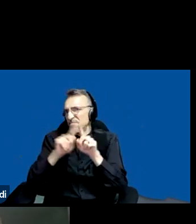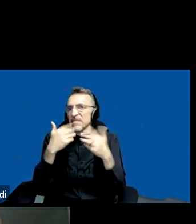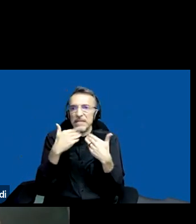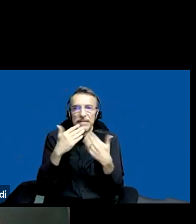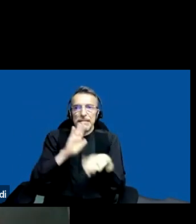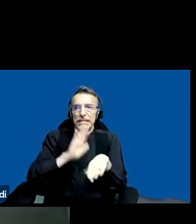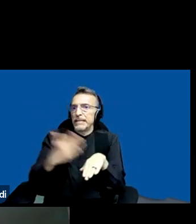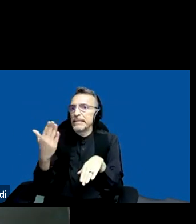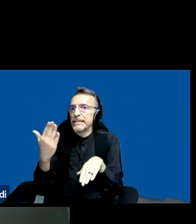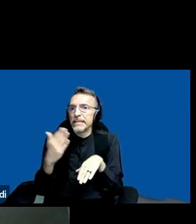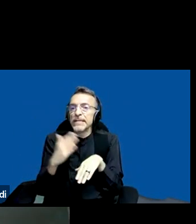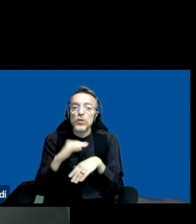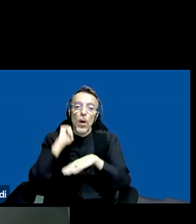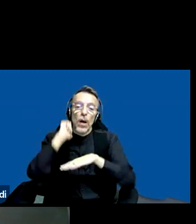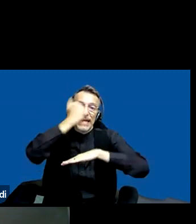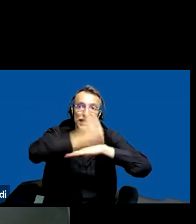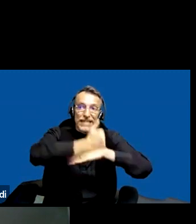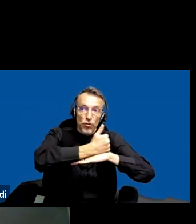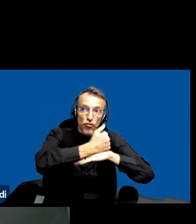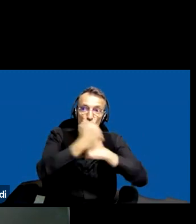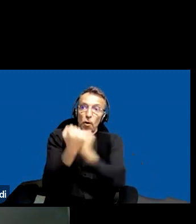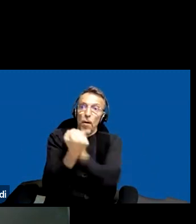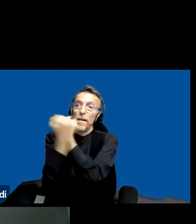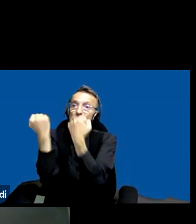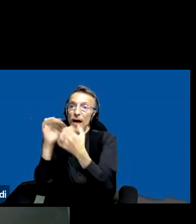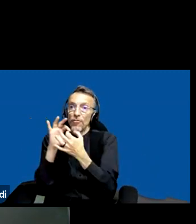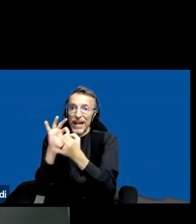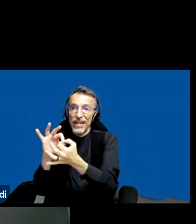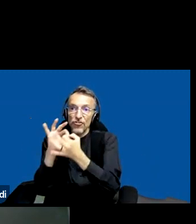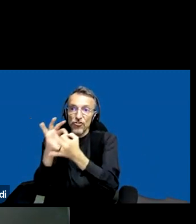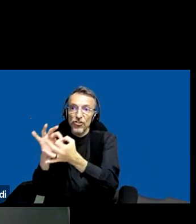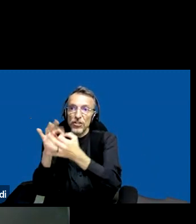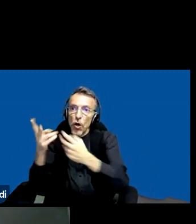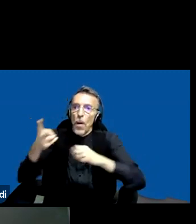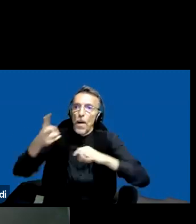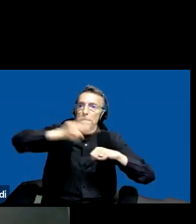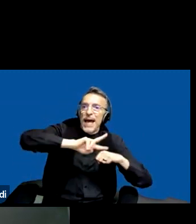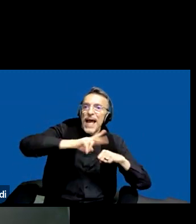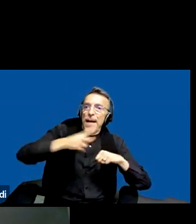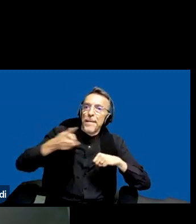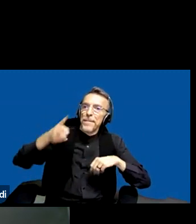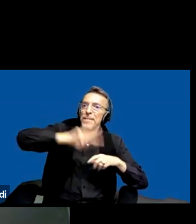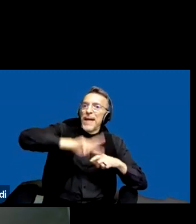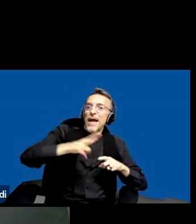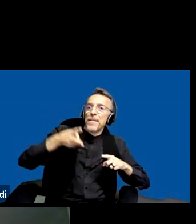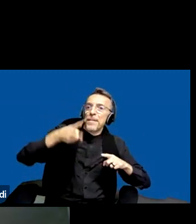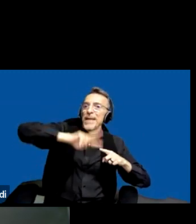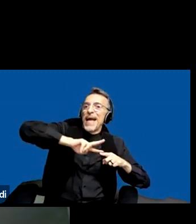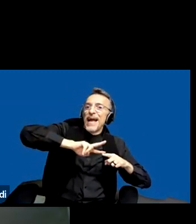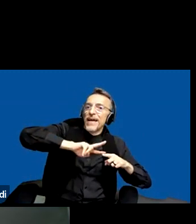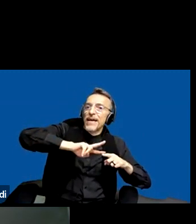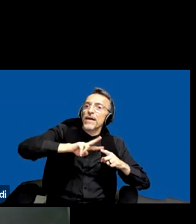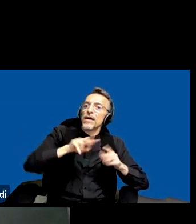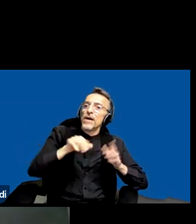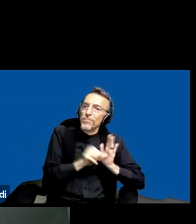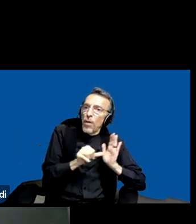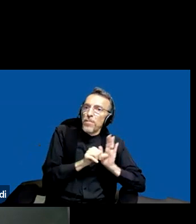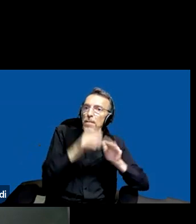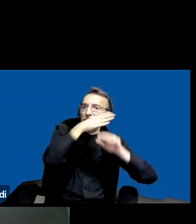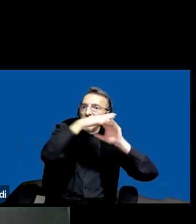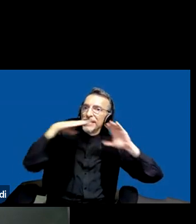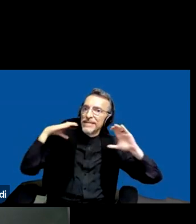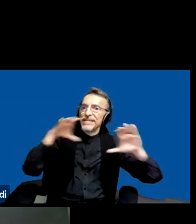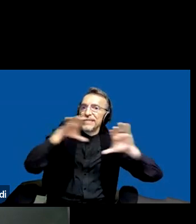know, institutions, power relations constantly revert back to some of these really problematic divides. I think this links,